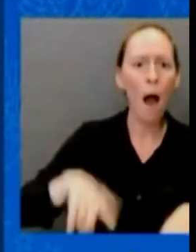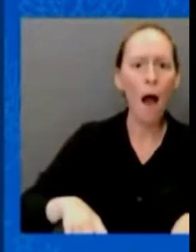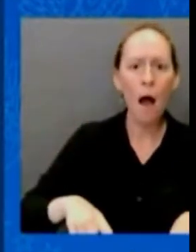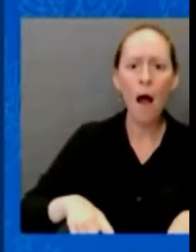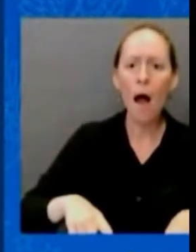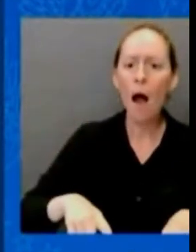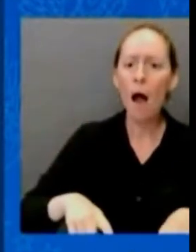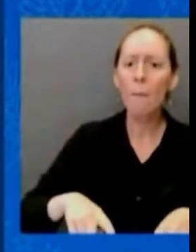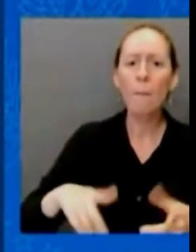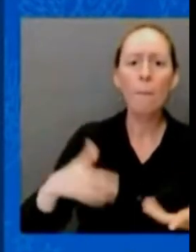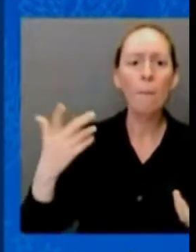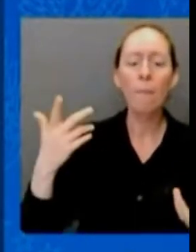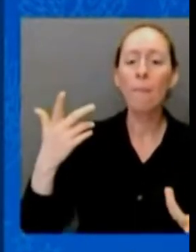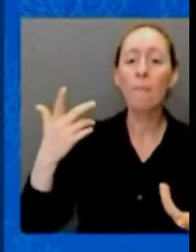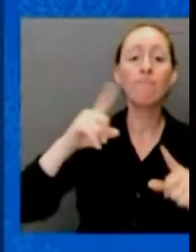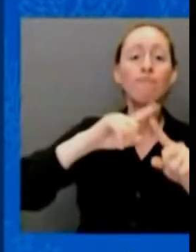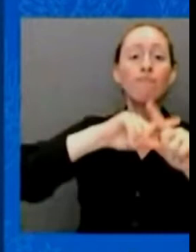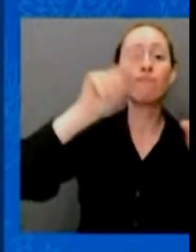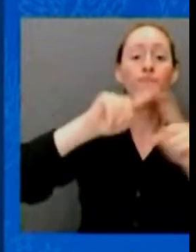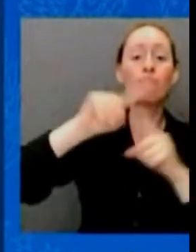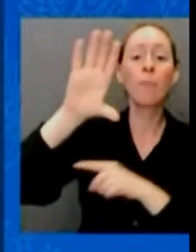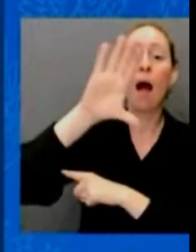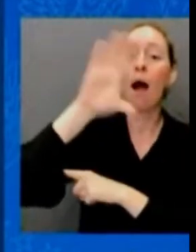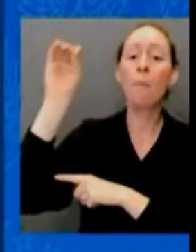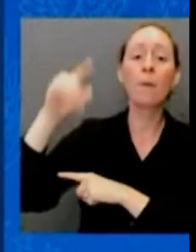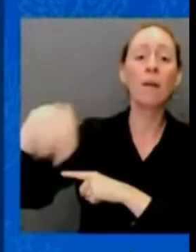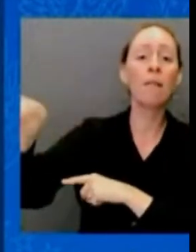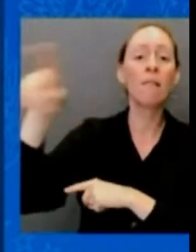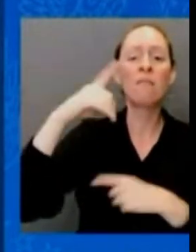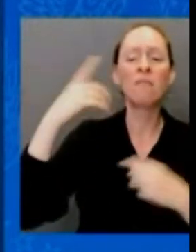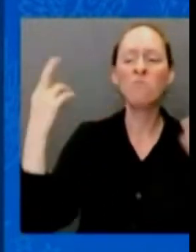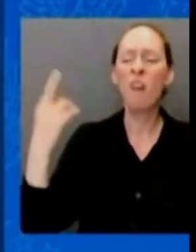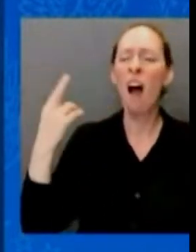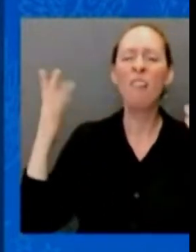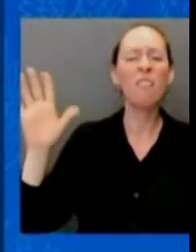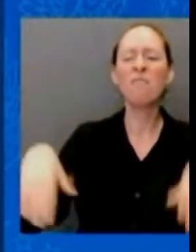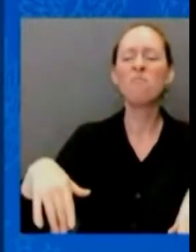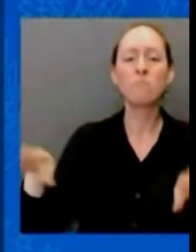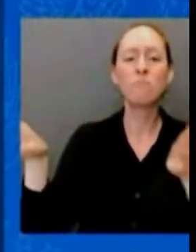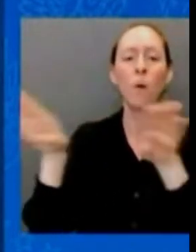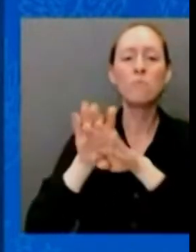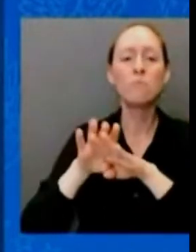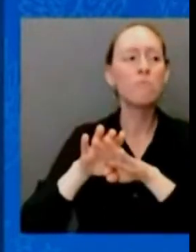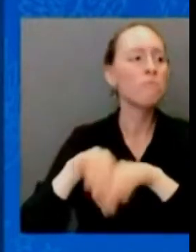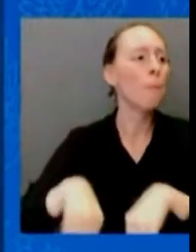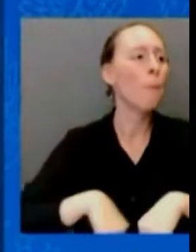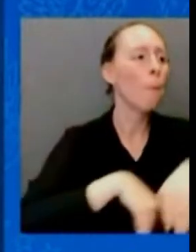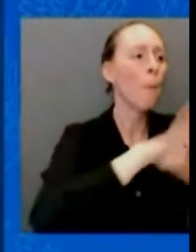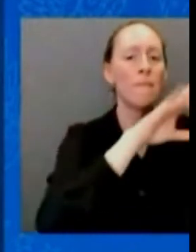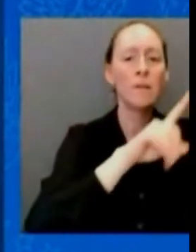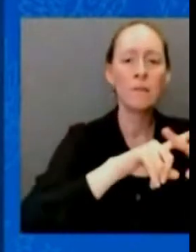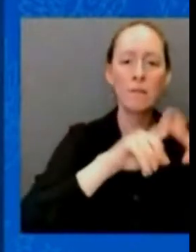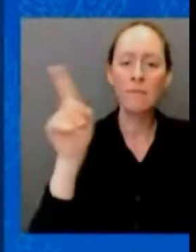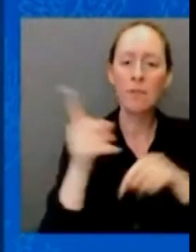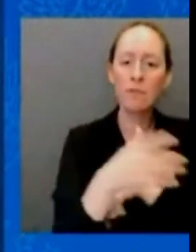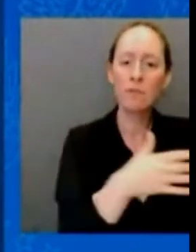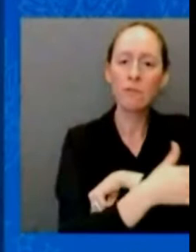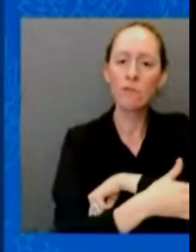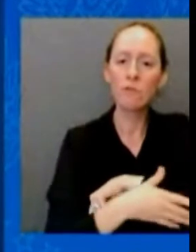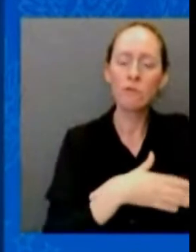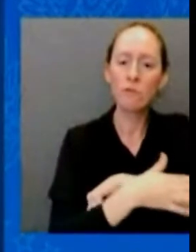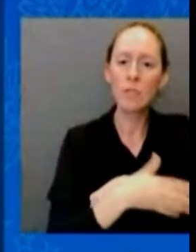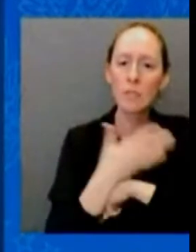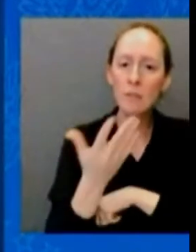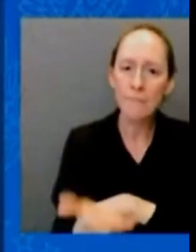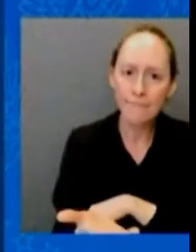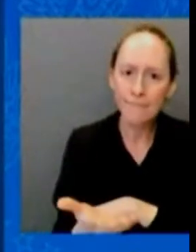jobs overseas from the industrial Midwest, as well as from the Northeast and manufacturing towns like here in